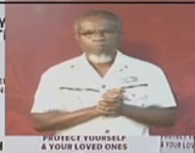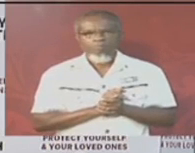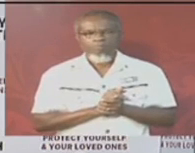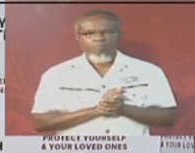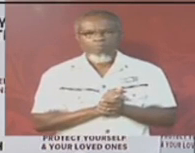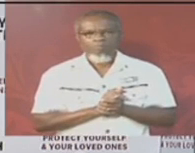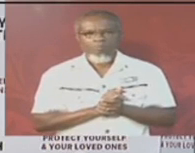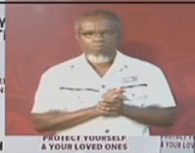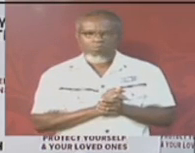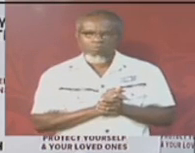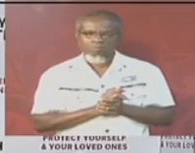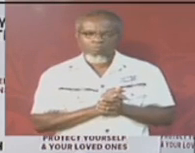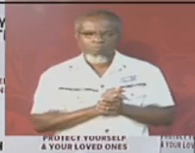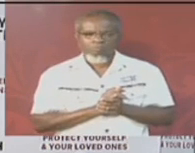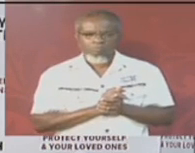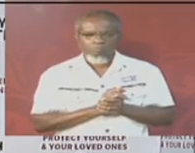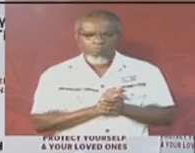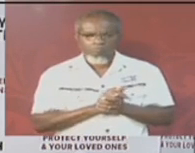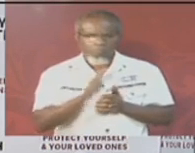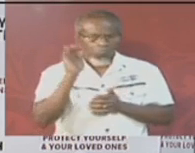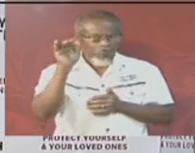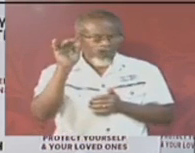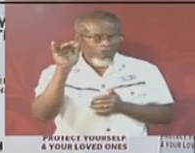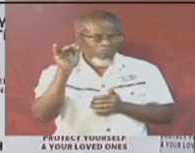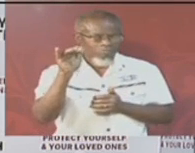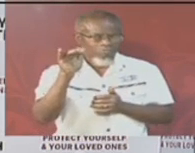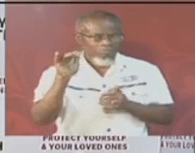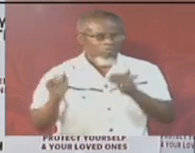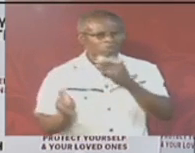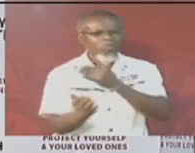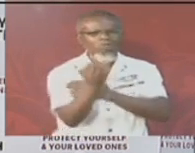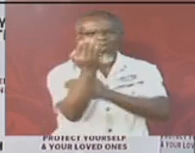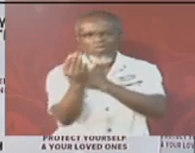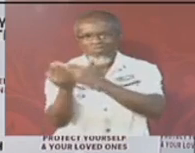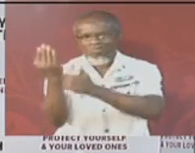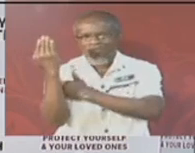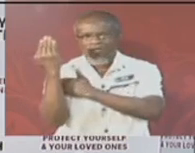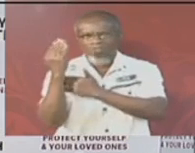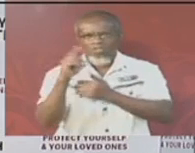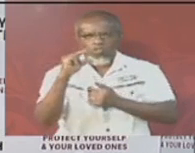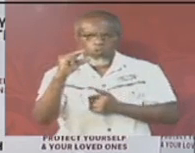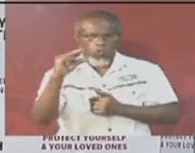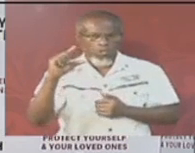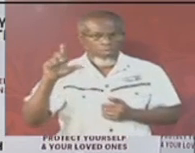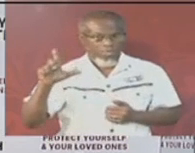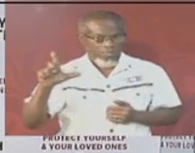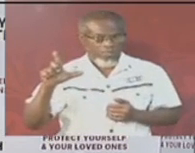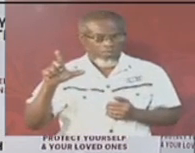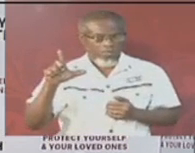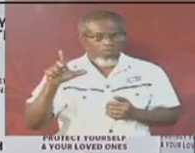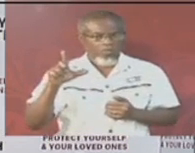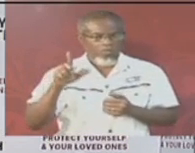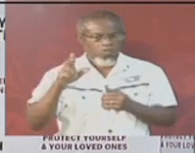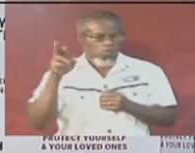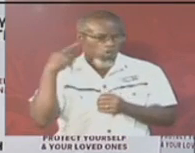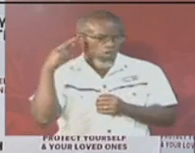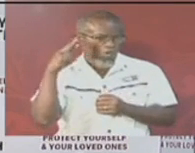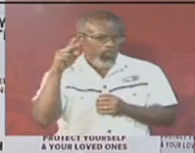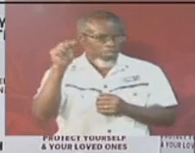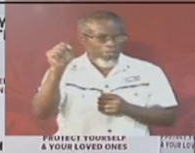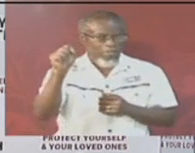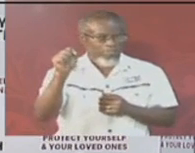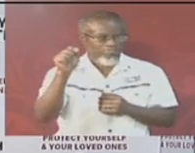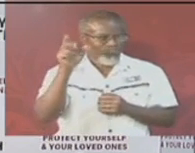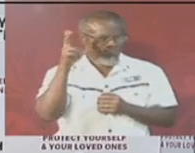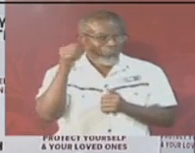Radio Tamarin. Good morning. Good morning, George Leacock, Radio Tamarin. I hope you're hearing me